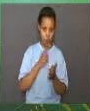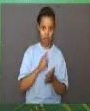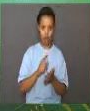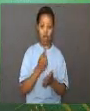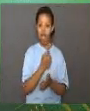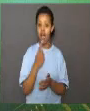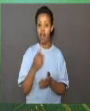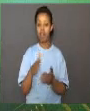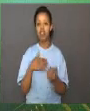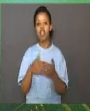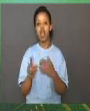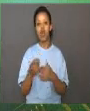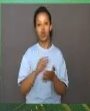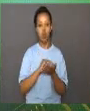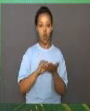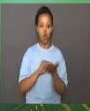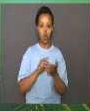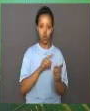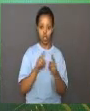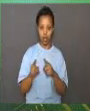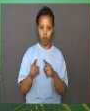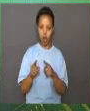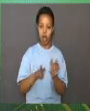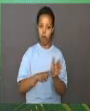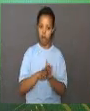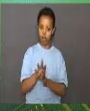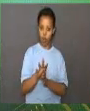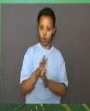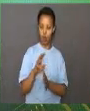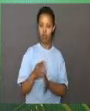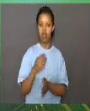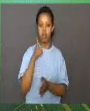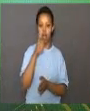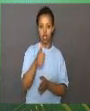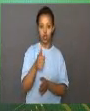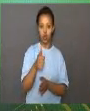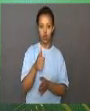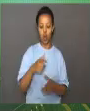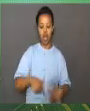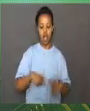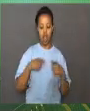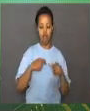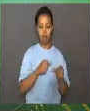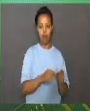simple molecules are used by bacteria for their own metabolism.